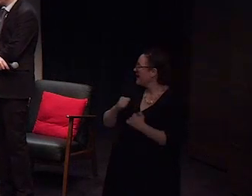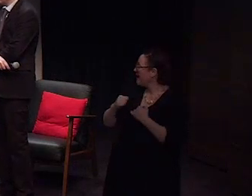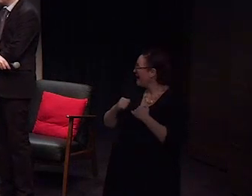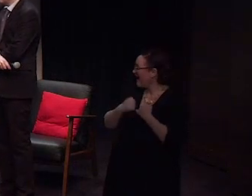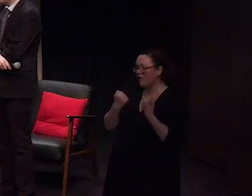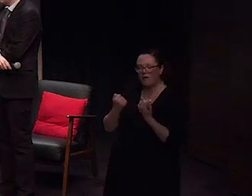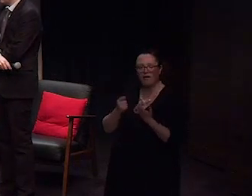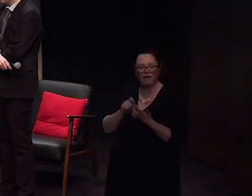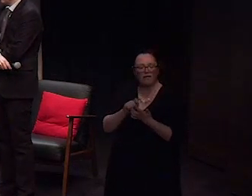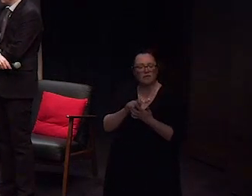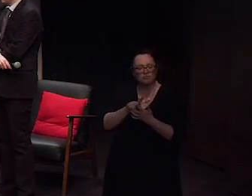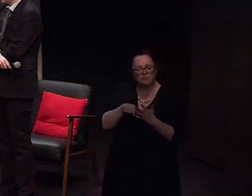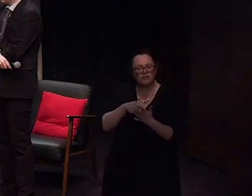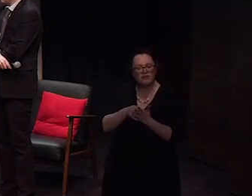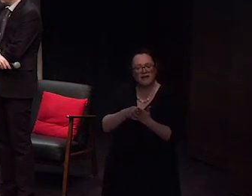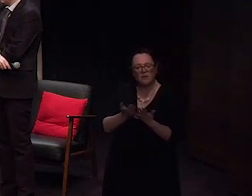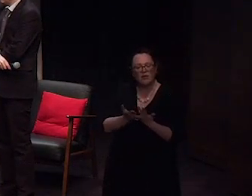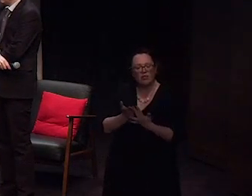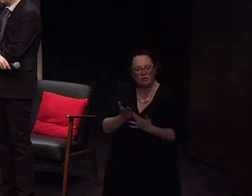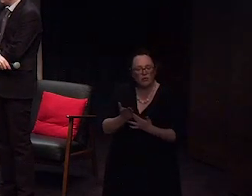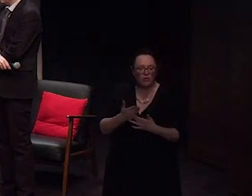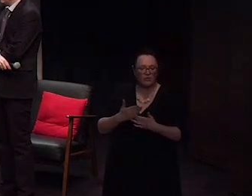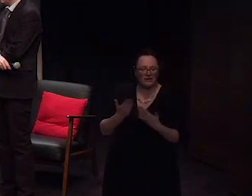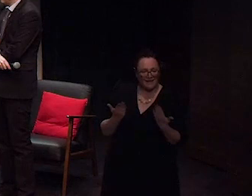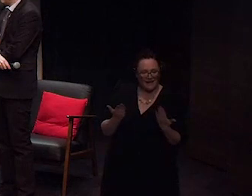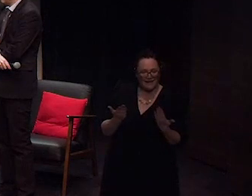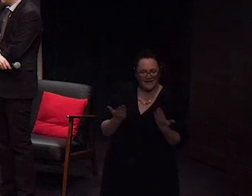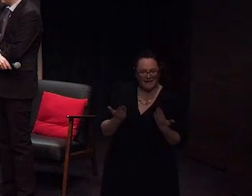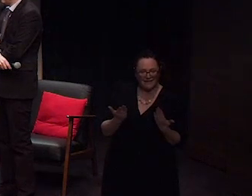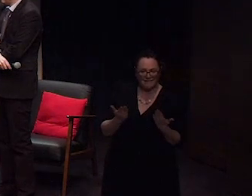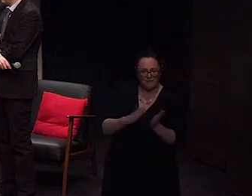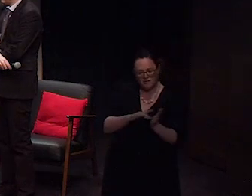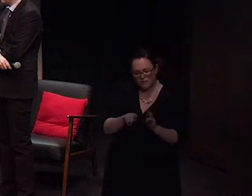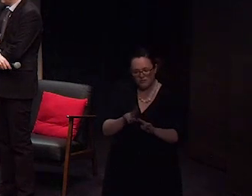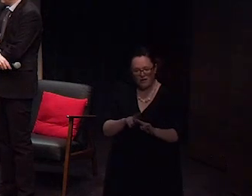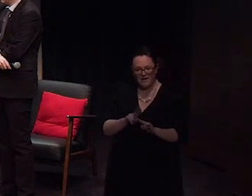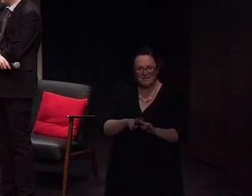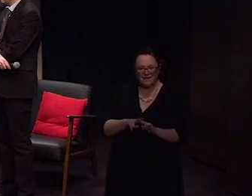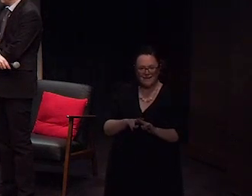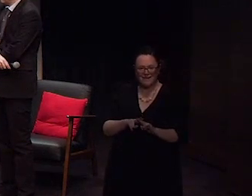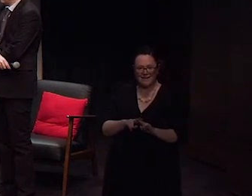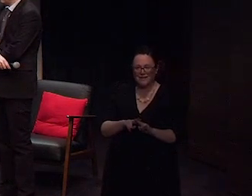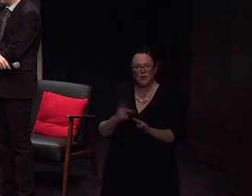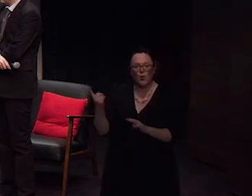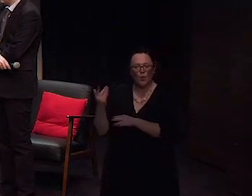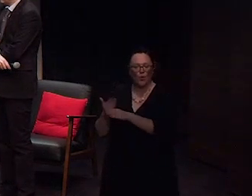was in week, in day week. So I think probably